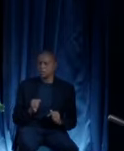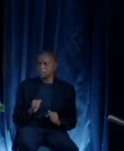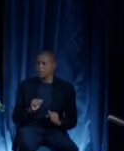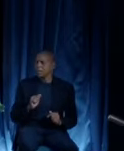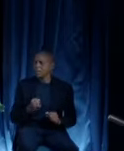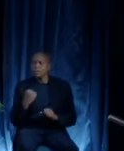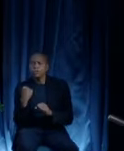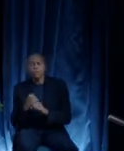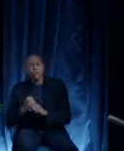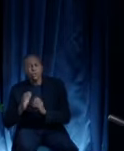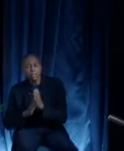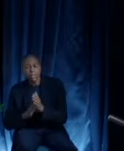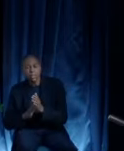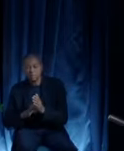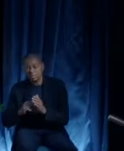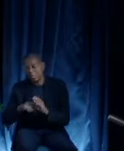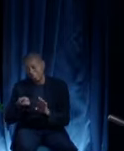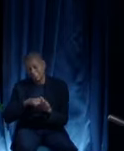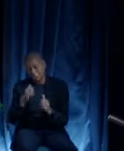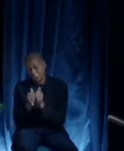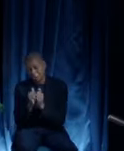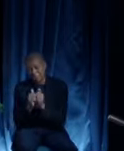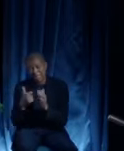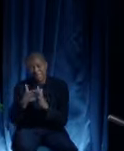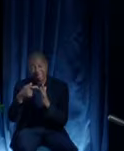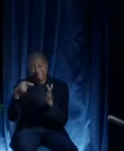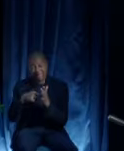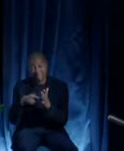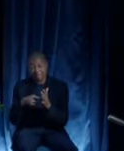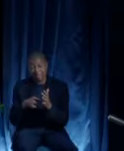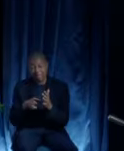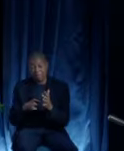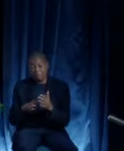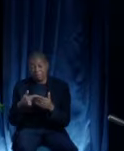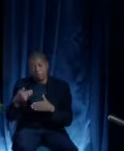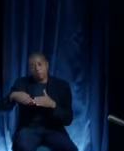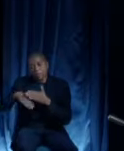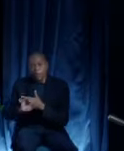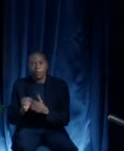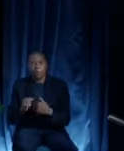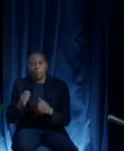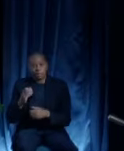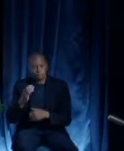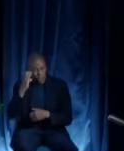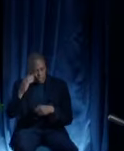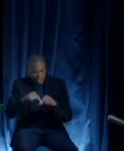younger brother, hopeless, incompetent younger brother, Kit, got put into the bedchamber as the first Englishman.